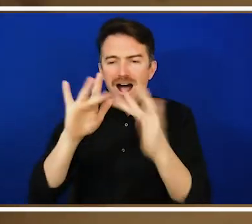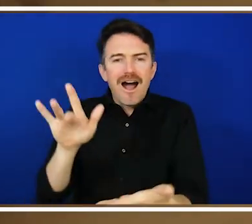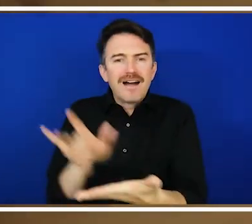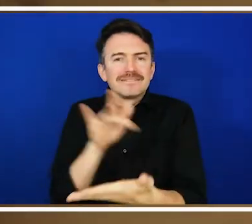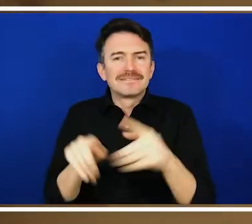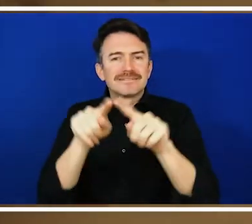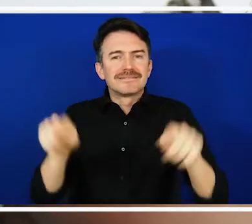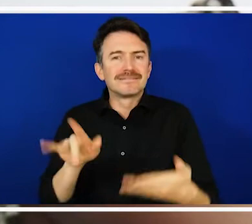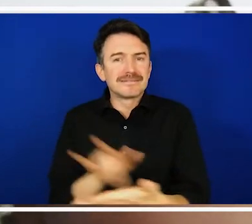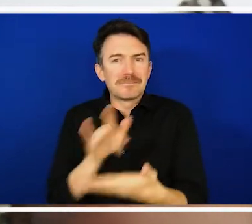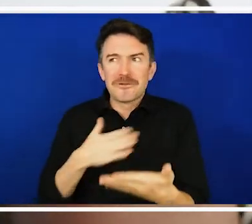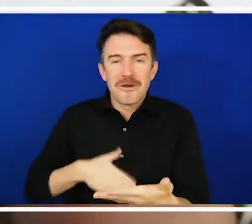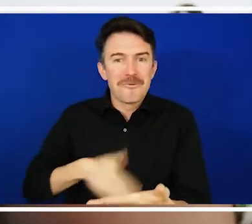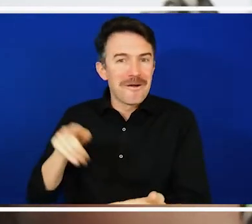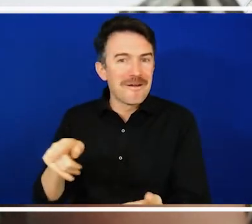is the tablet.